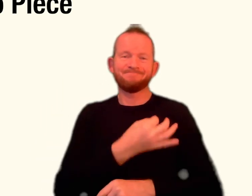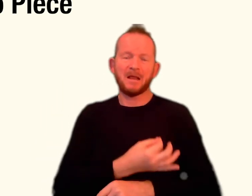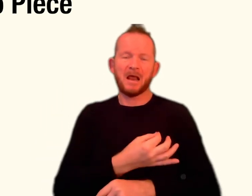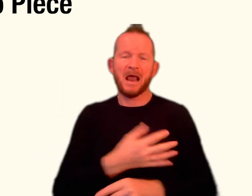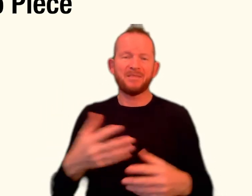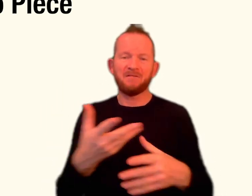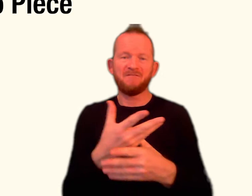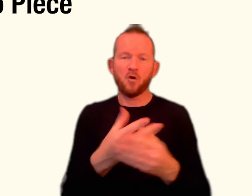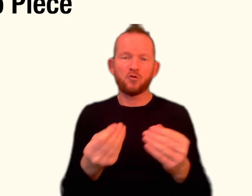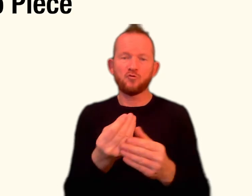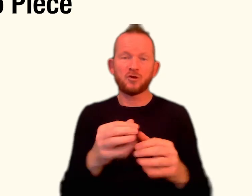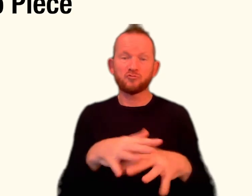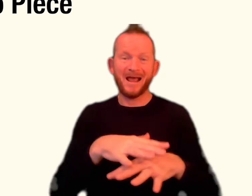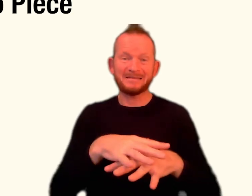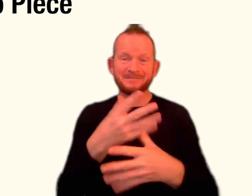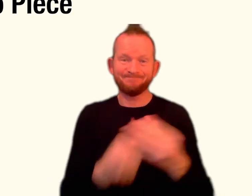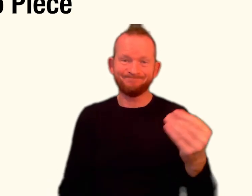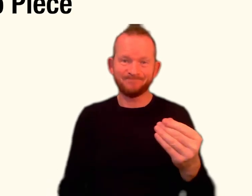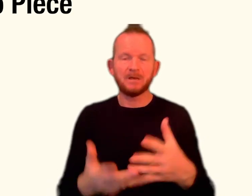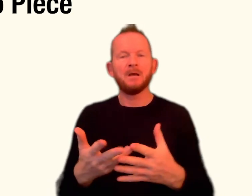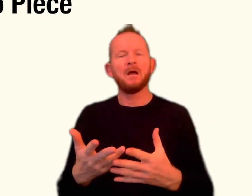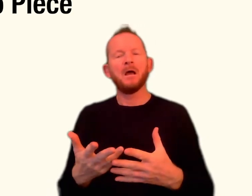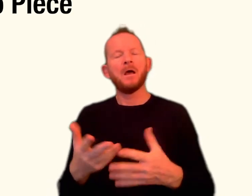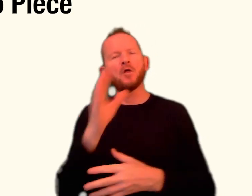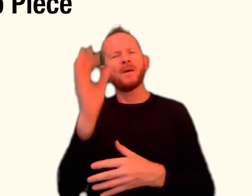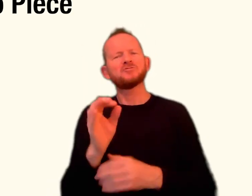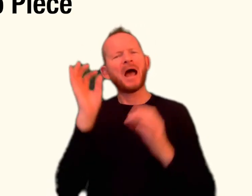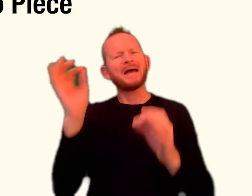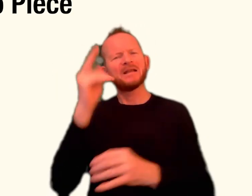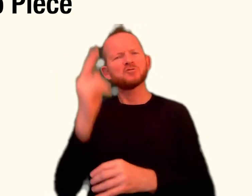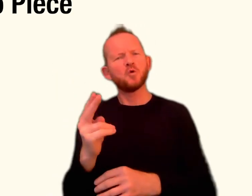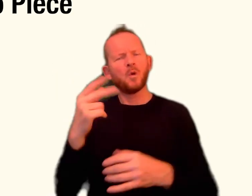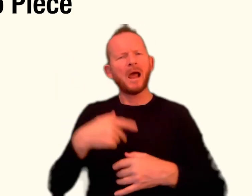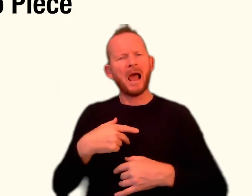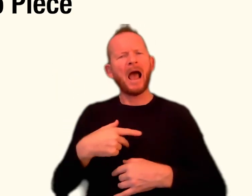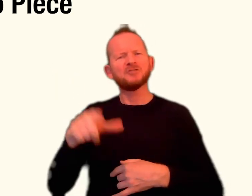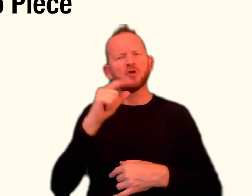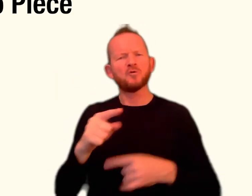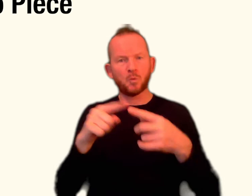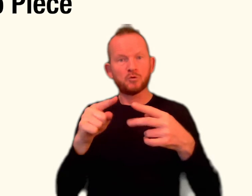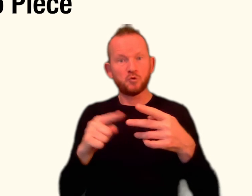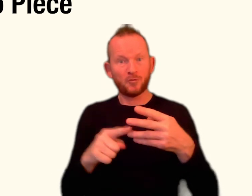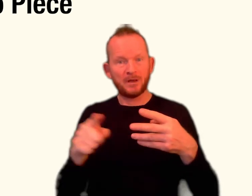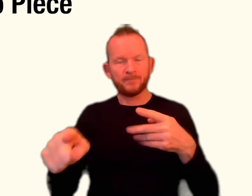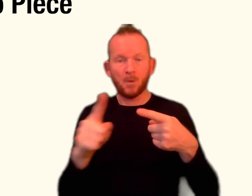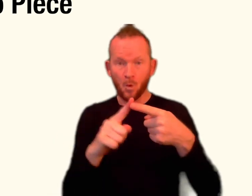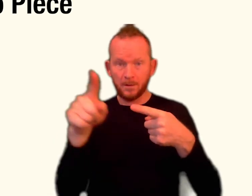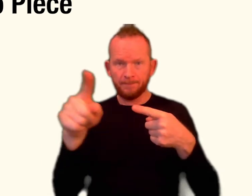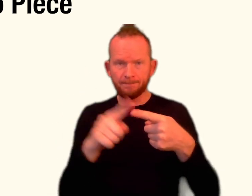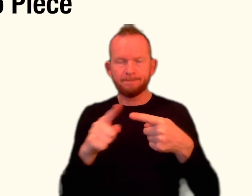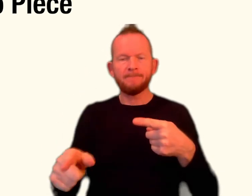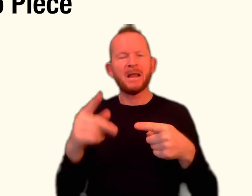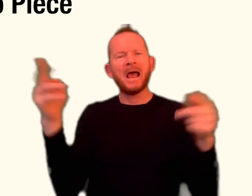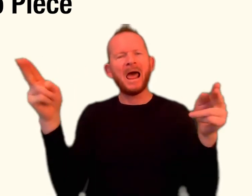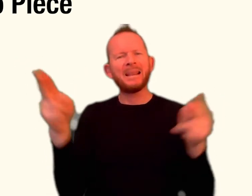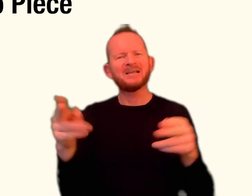cracks. For the question, what does your ideal school look like? I chose my top 3 things. So number 1 is less